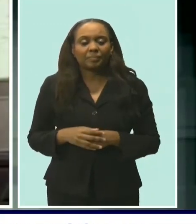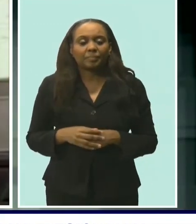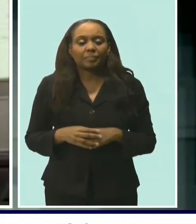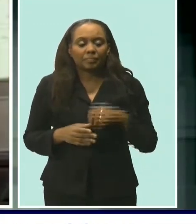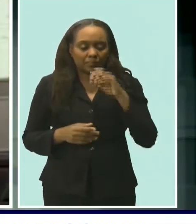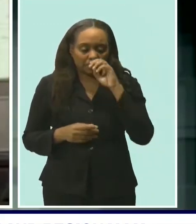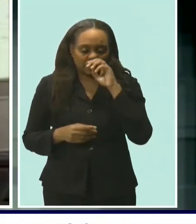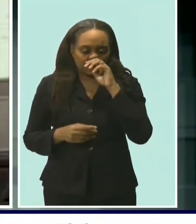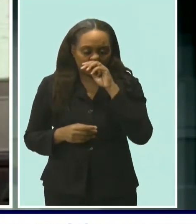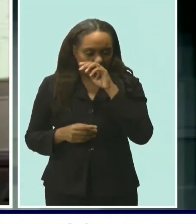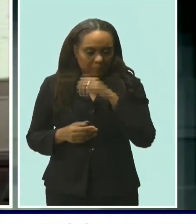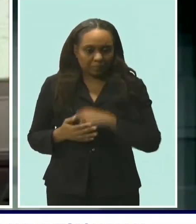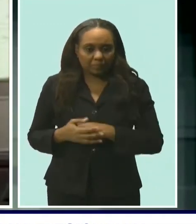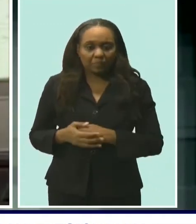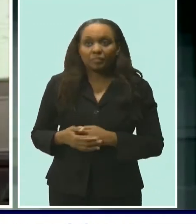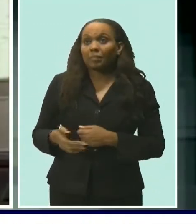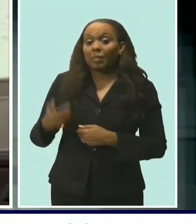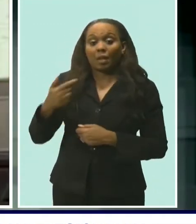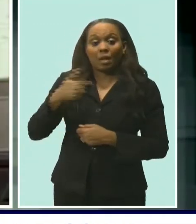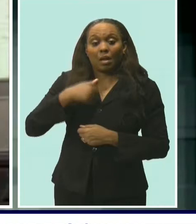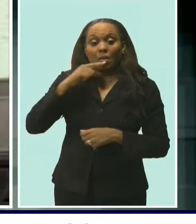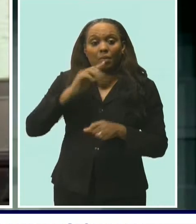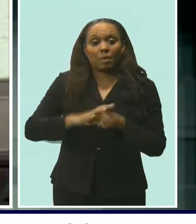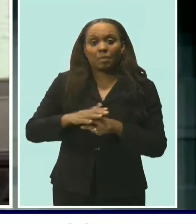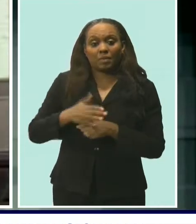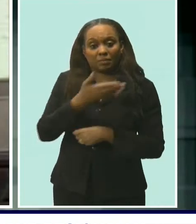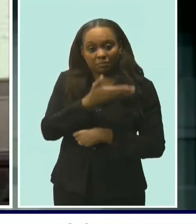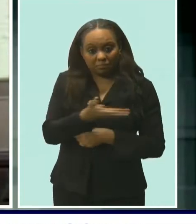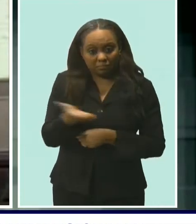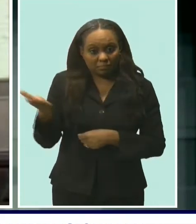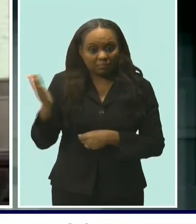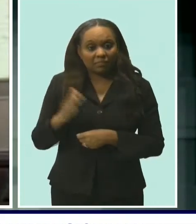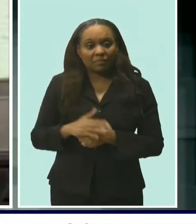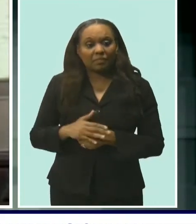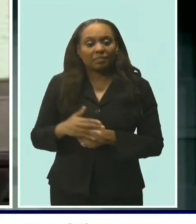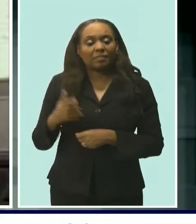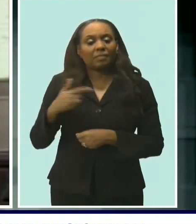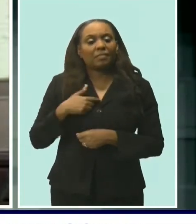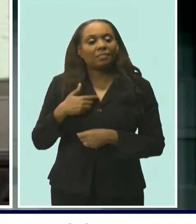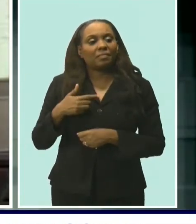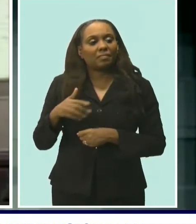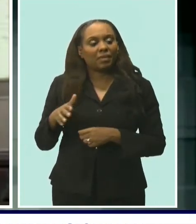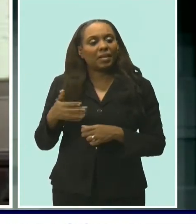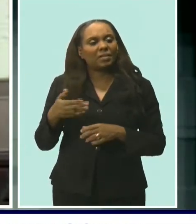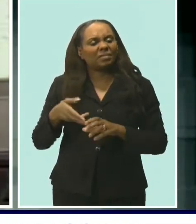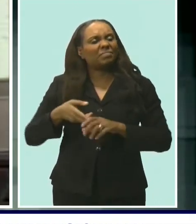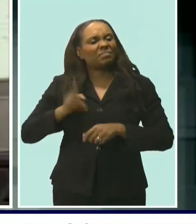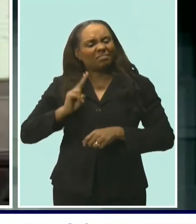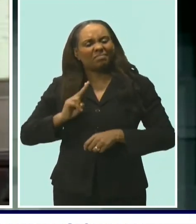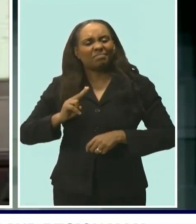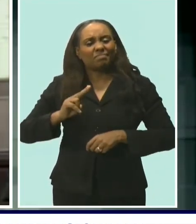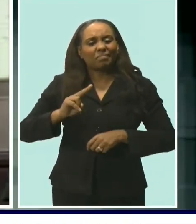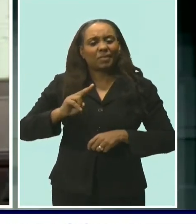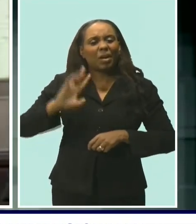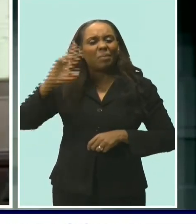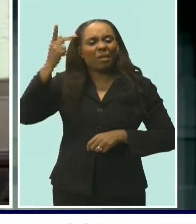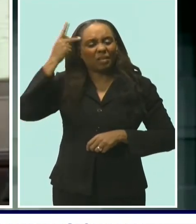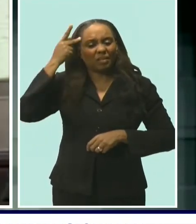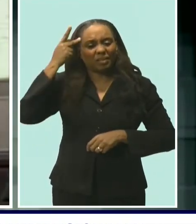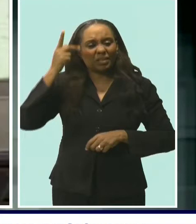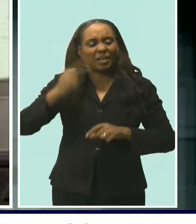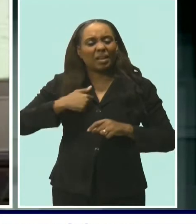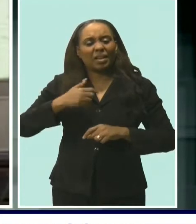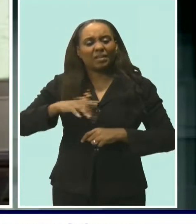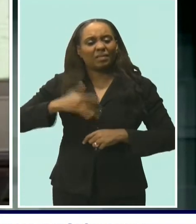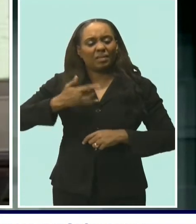the assurance that I leave fulfilled, feeling that I have done